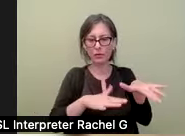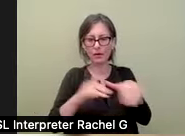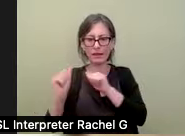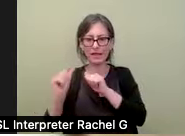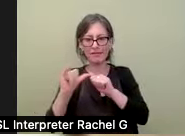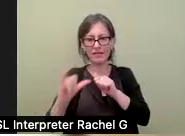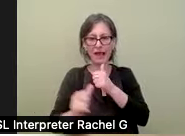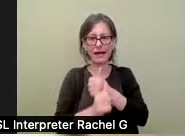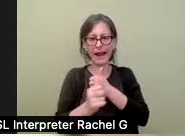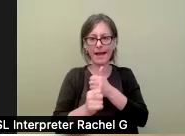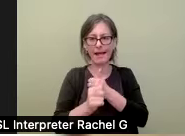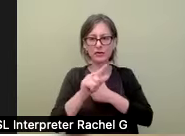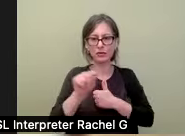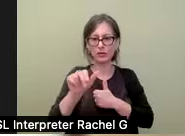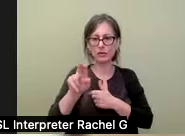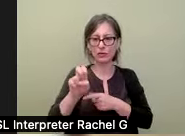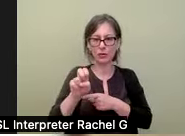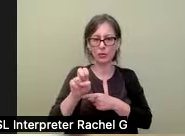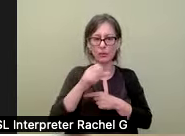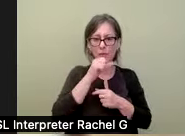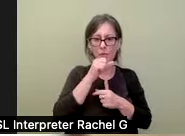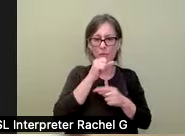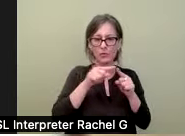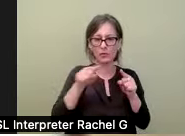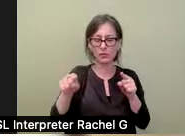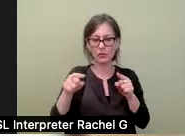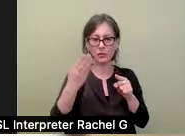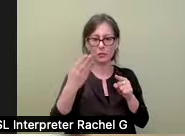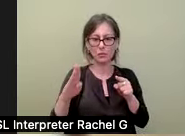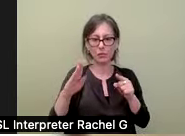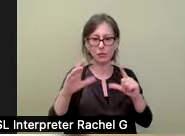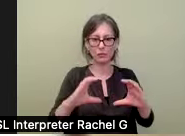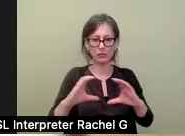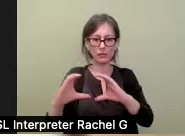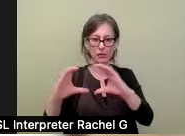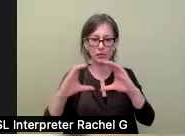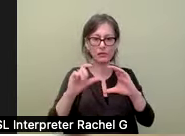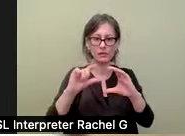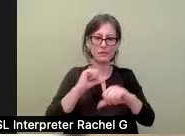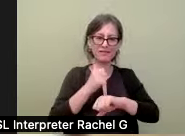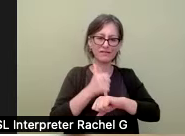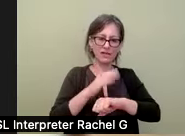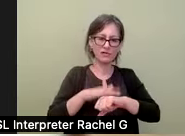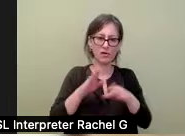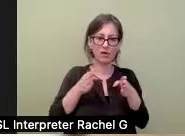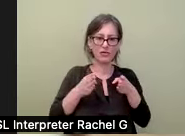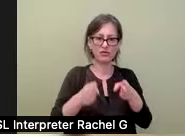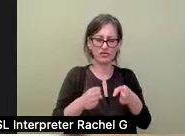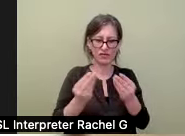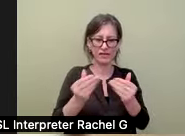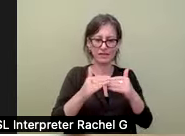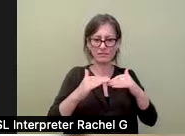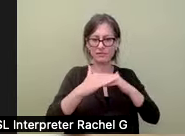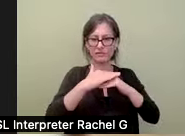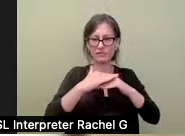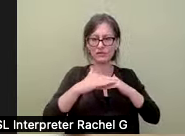is. The orange arrow is pointing to the blue circle decal that's fixed on the street surface, which guides